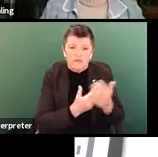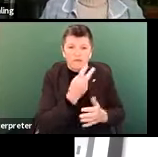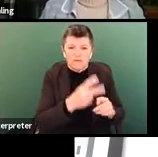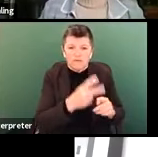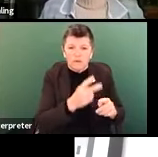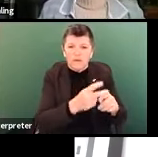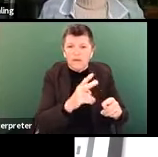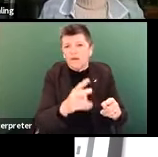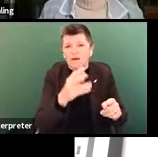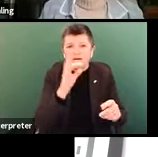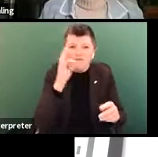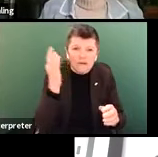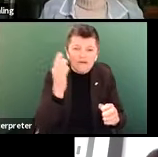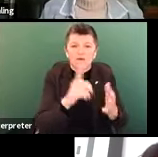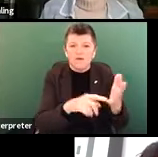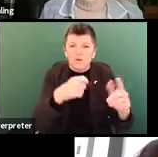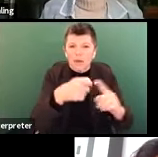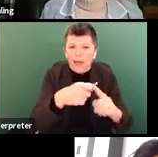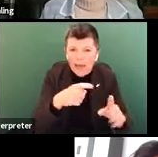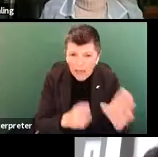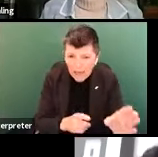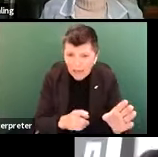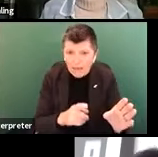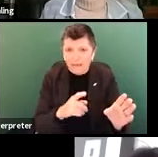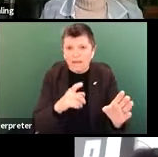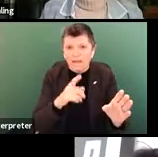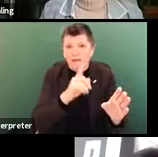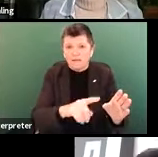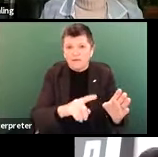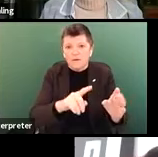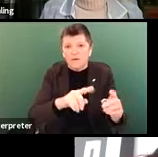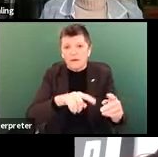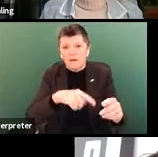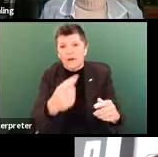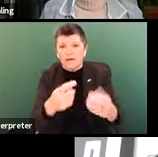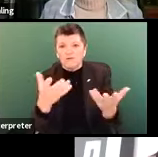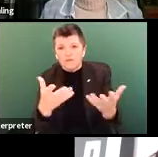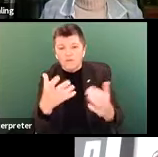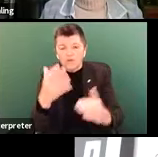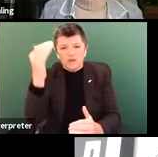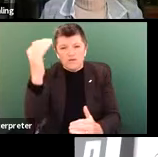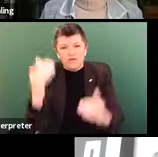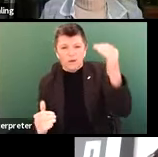UK to come back to the extreme inequalities